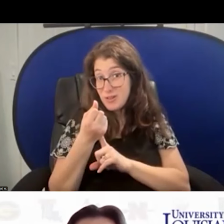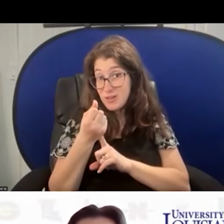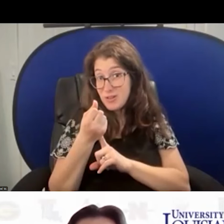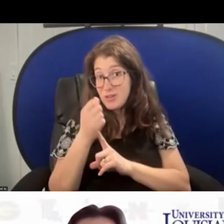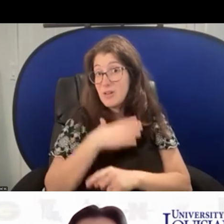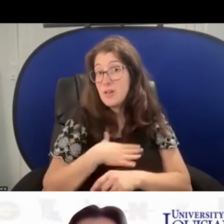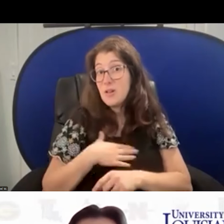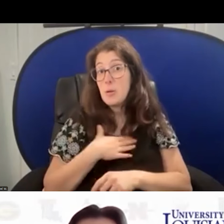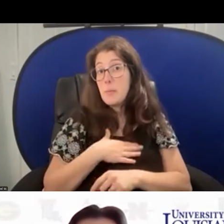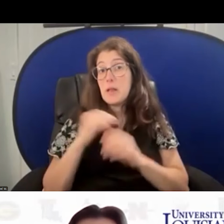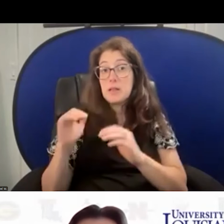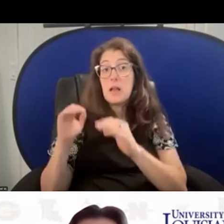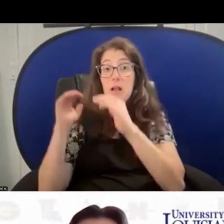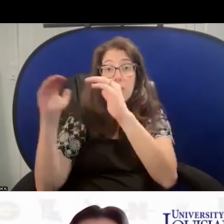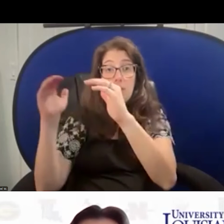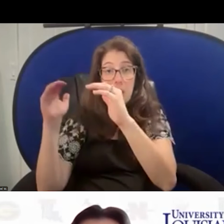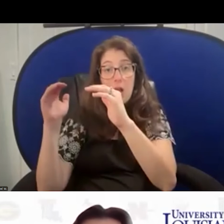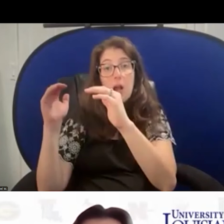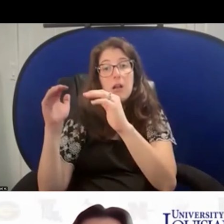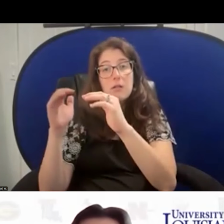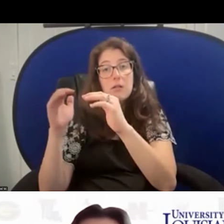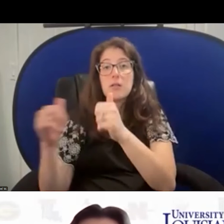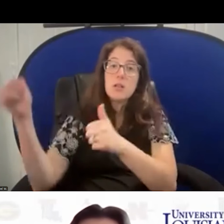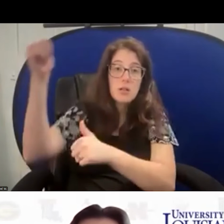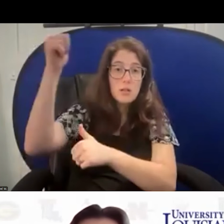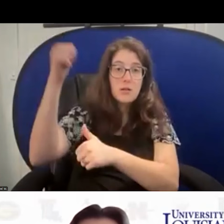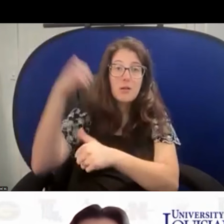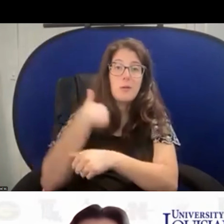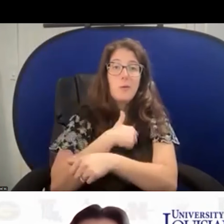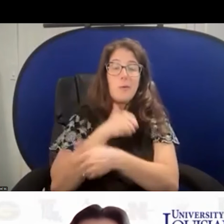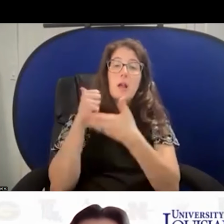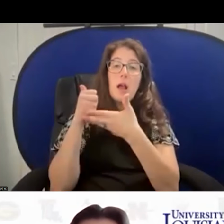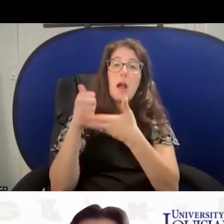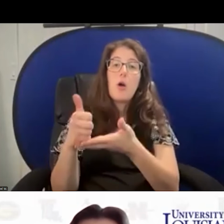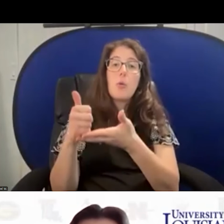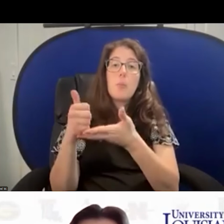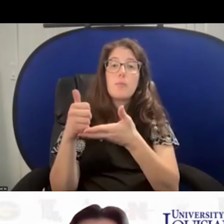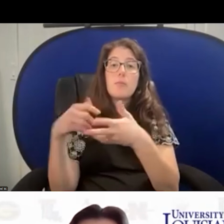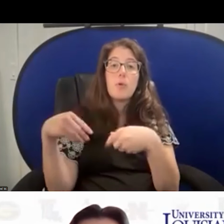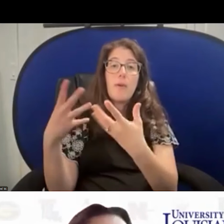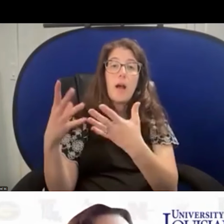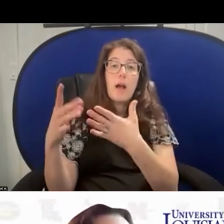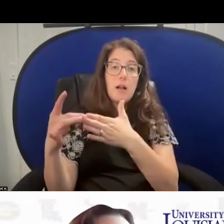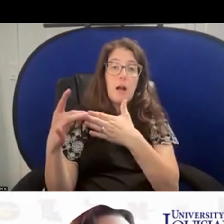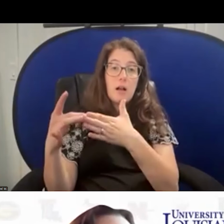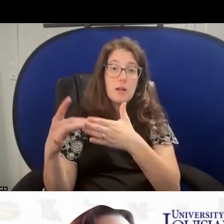please elevate that on your campus and we will work to help provide guidance.